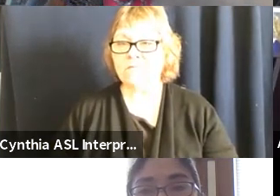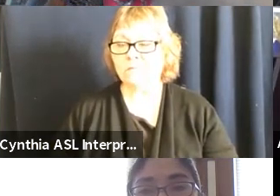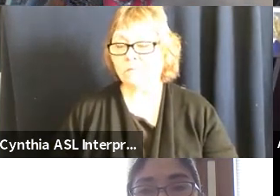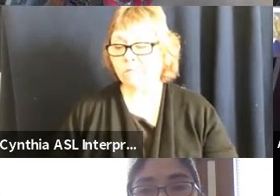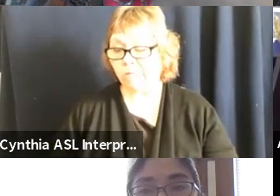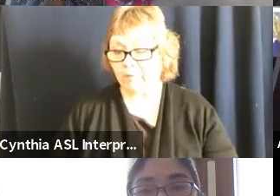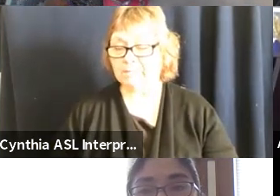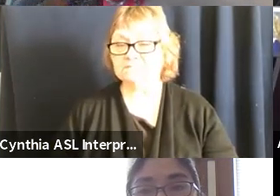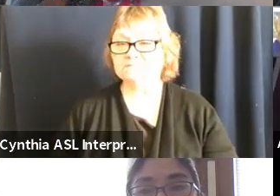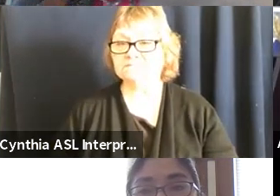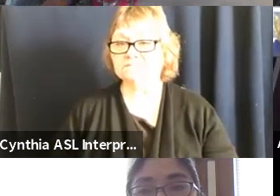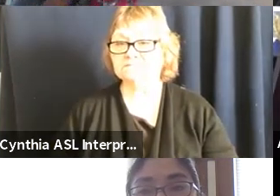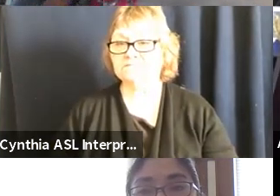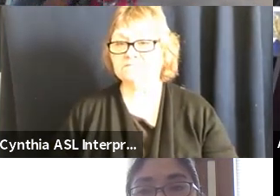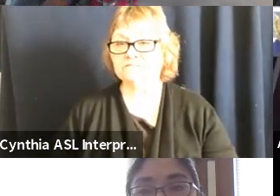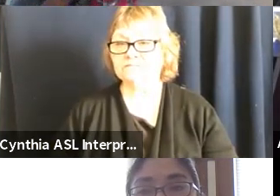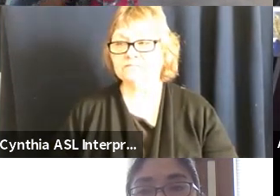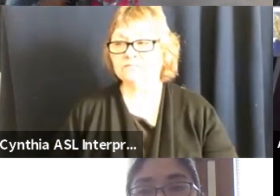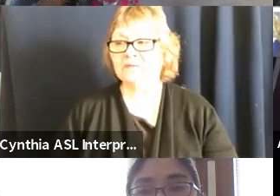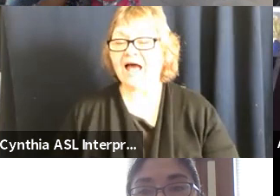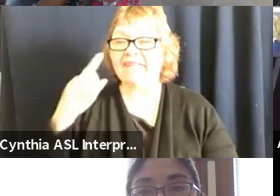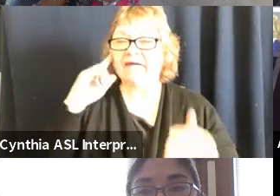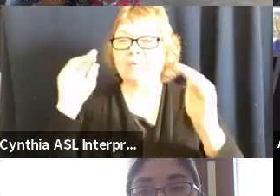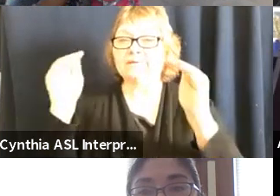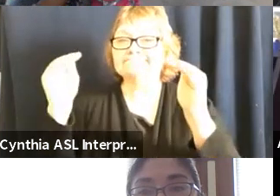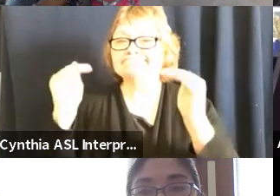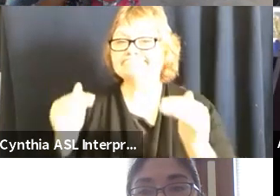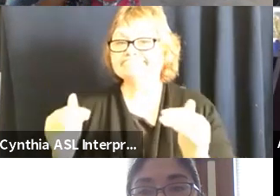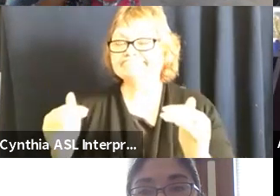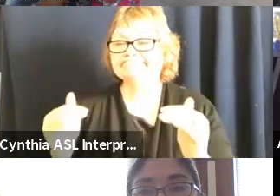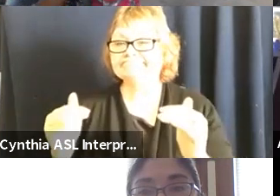Okay, so I think we're going to move on